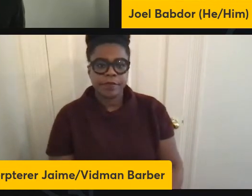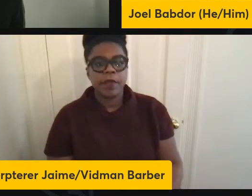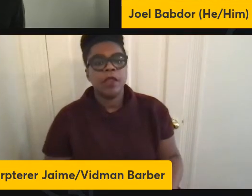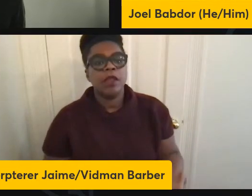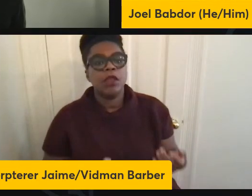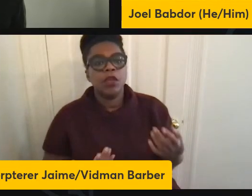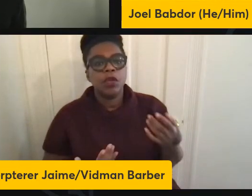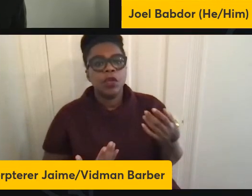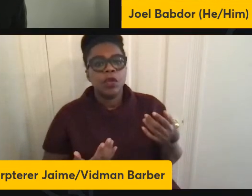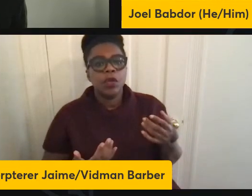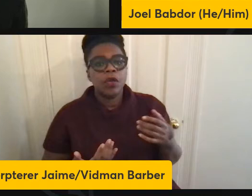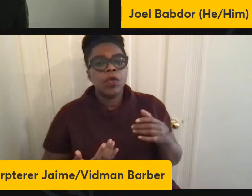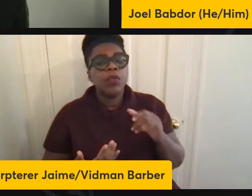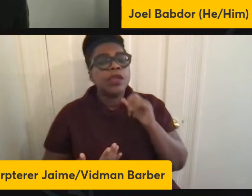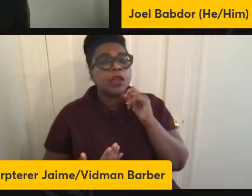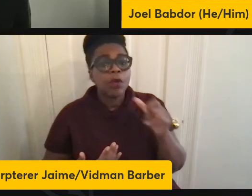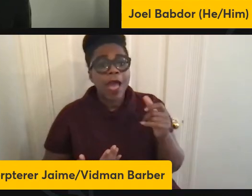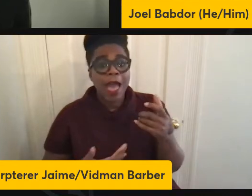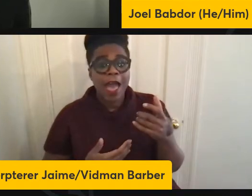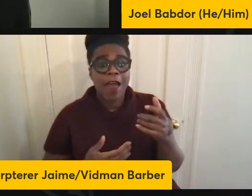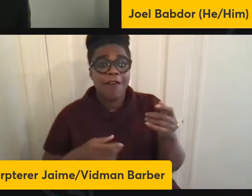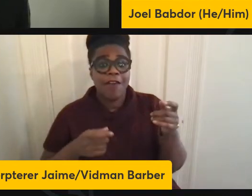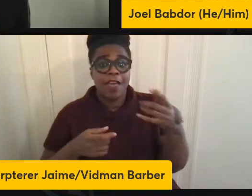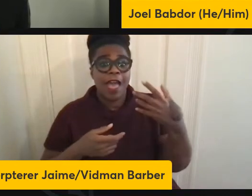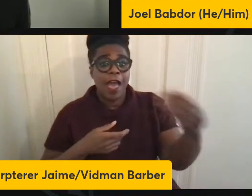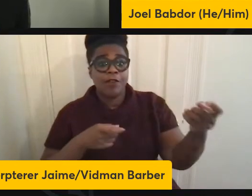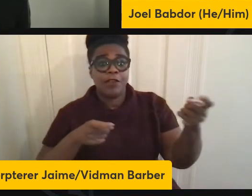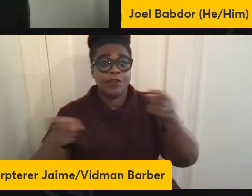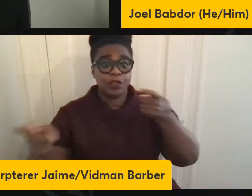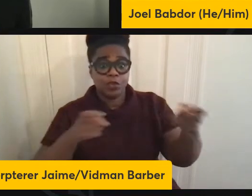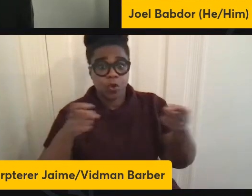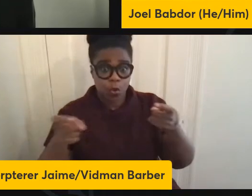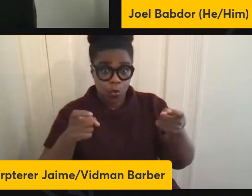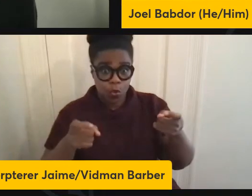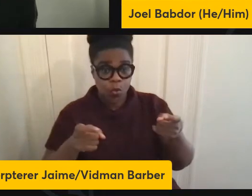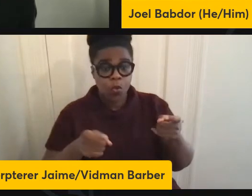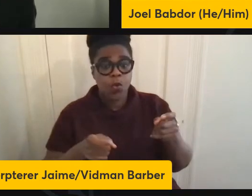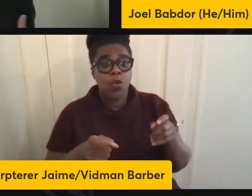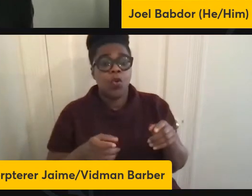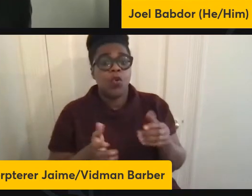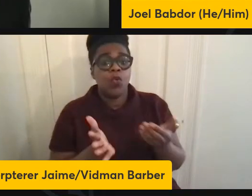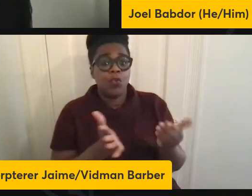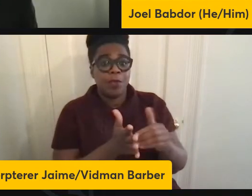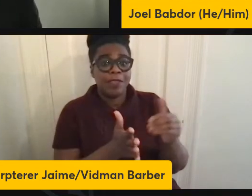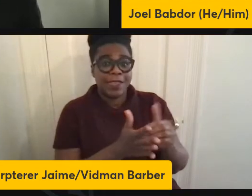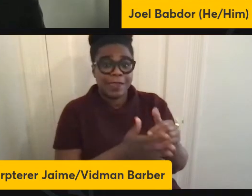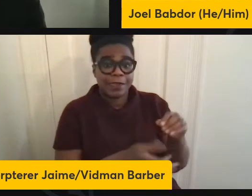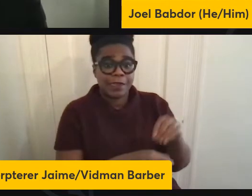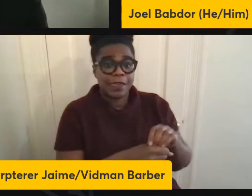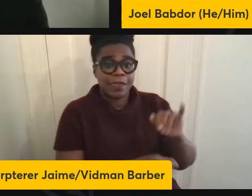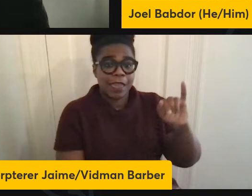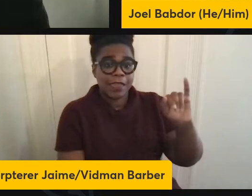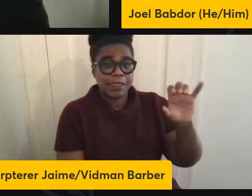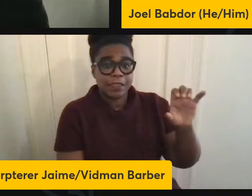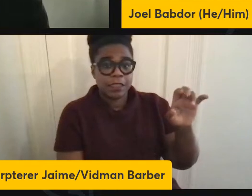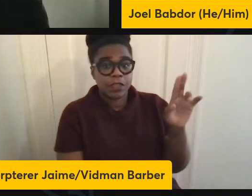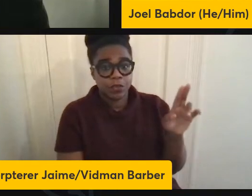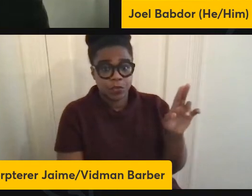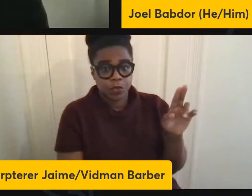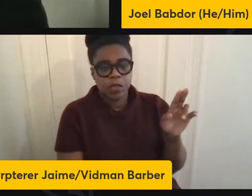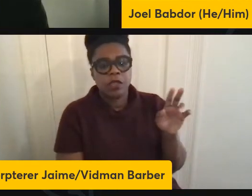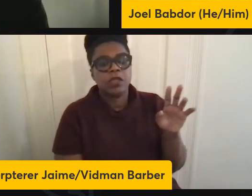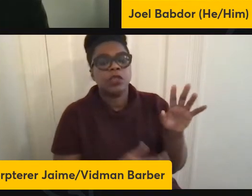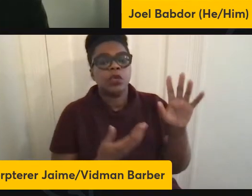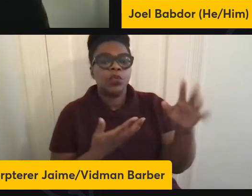have out of control viral replication when the patients are in the ICU. So we argue that at this point, it's important to